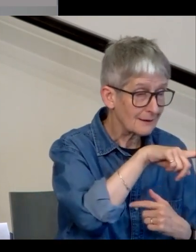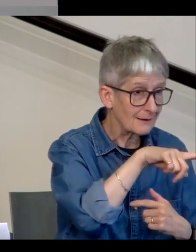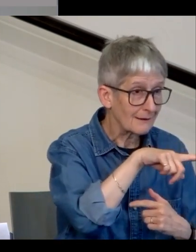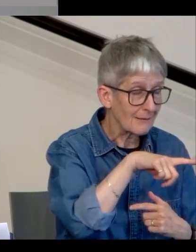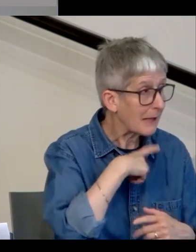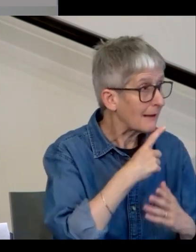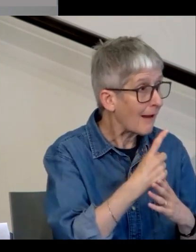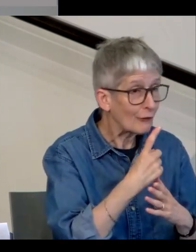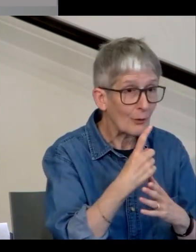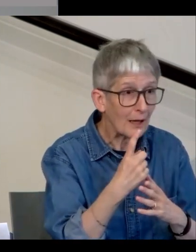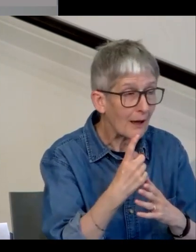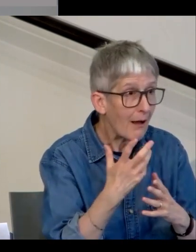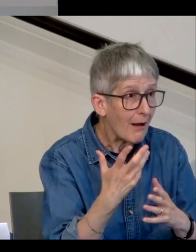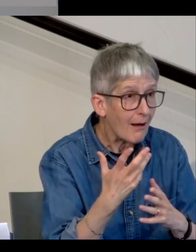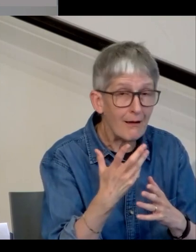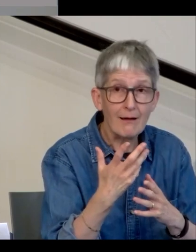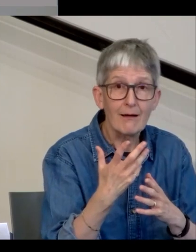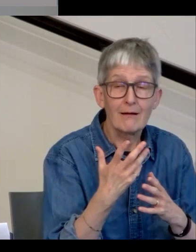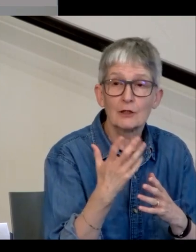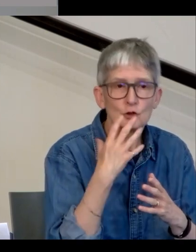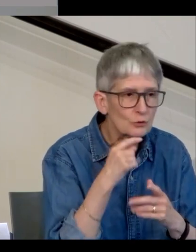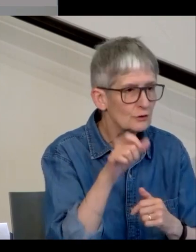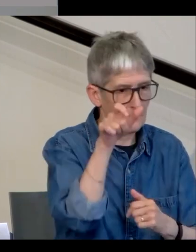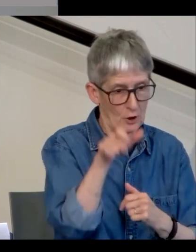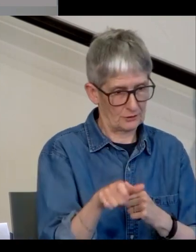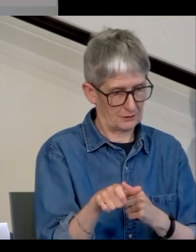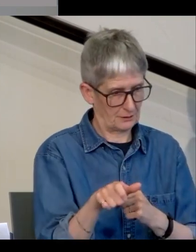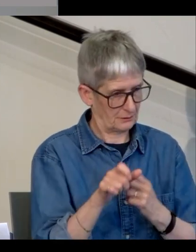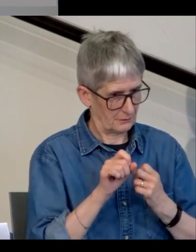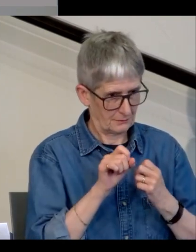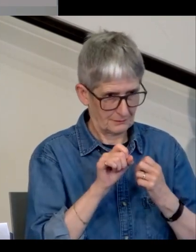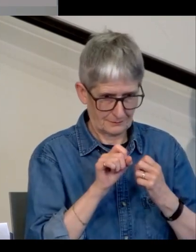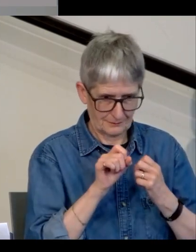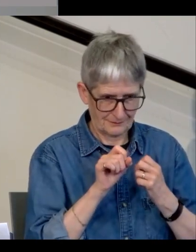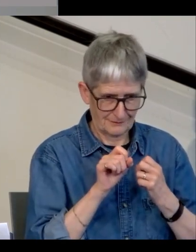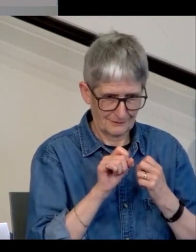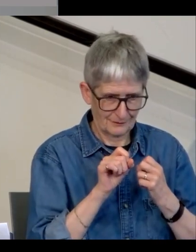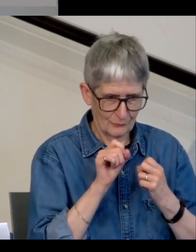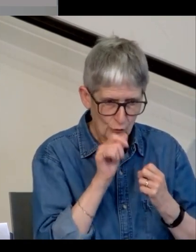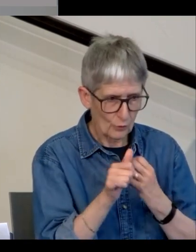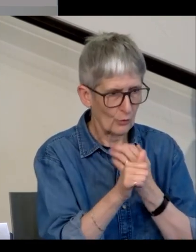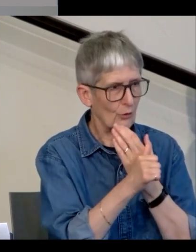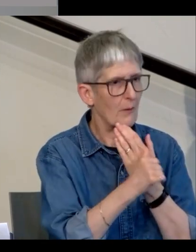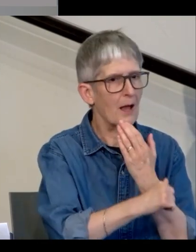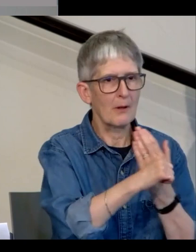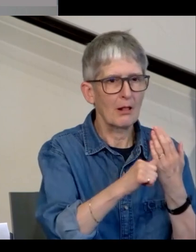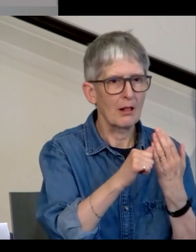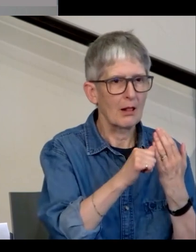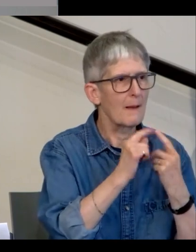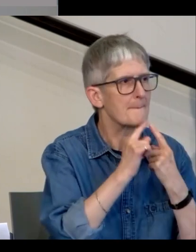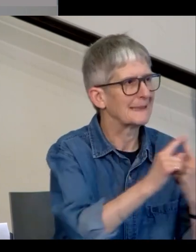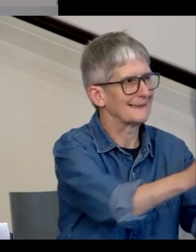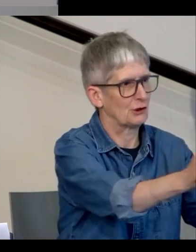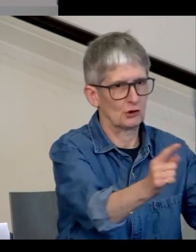week how you take a servant and by them just looking at your word, you give a message for this